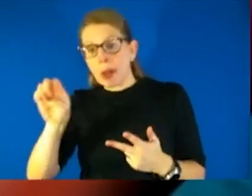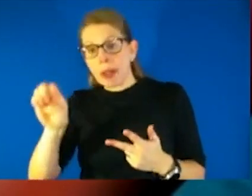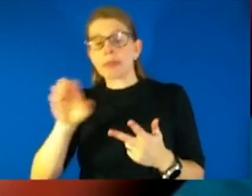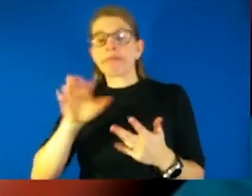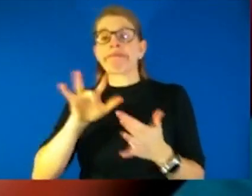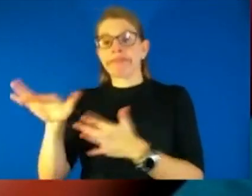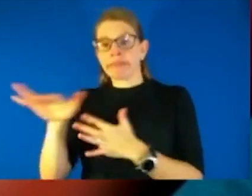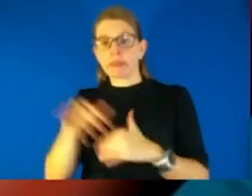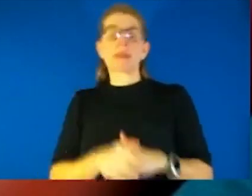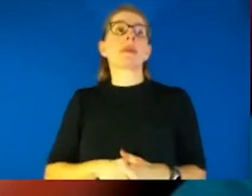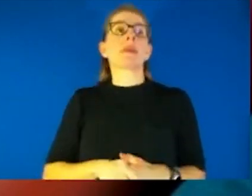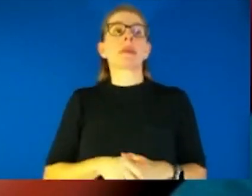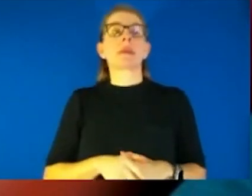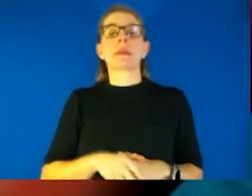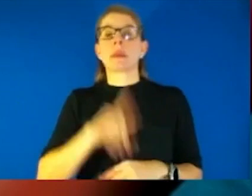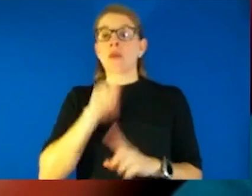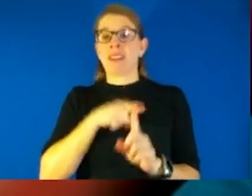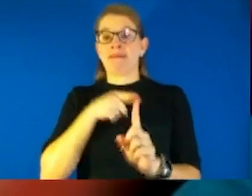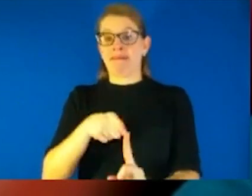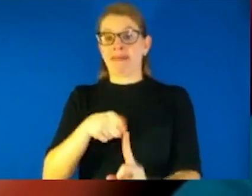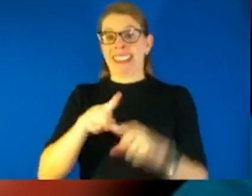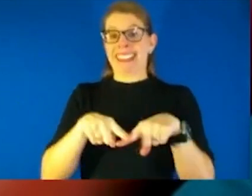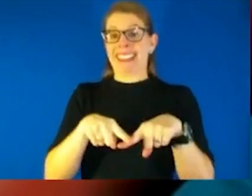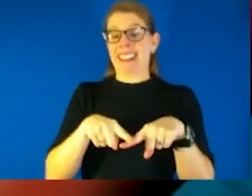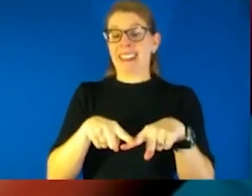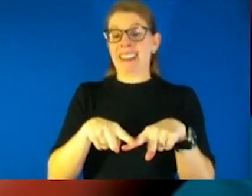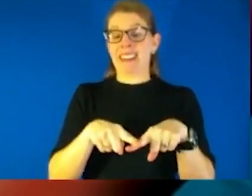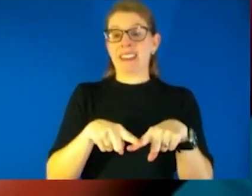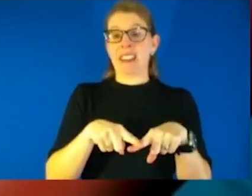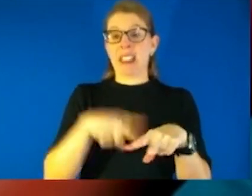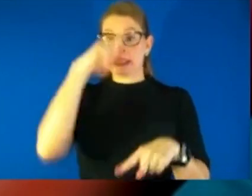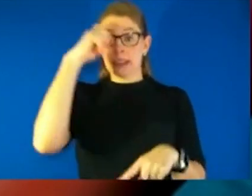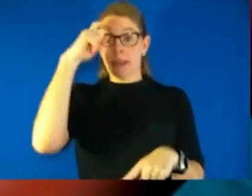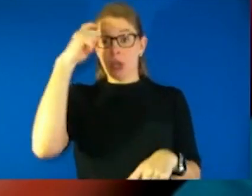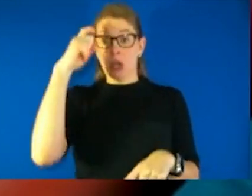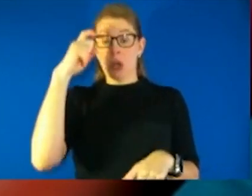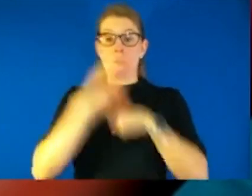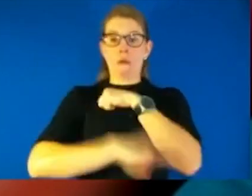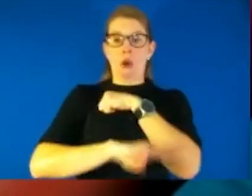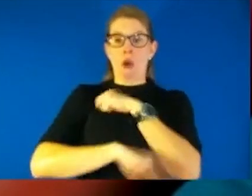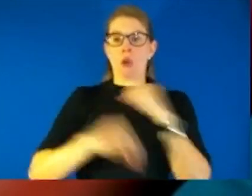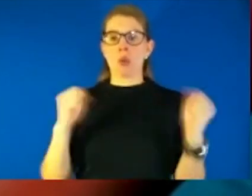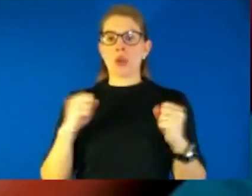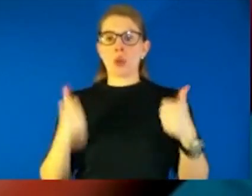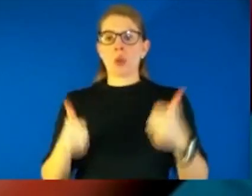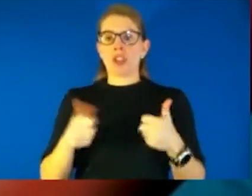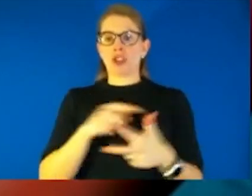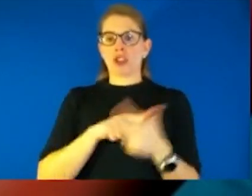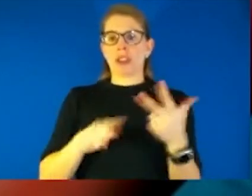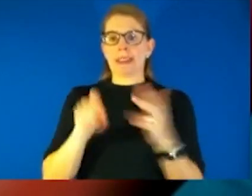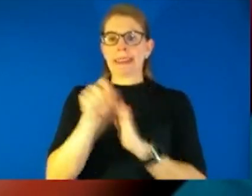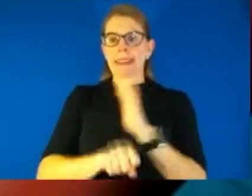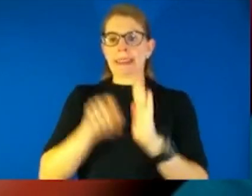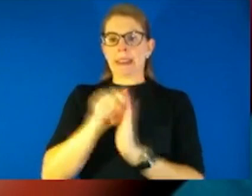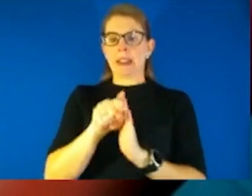bottom line is, it depends whether it's summer, fall, or winter. The virus hates summer because there's